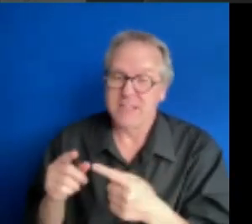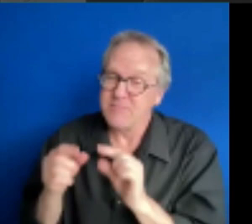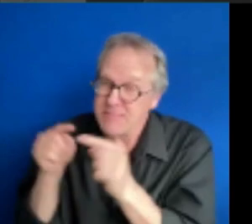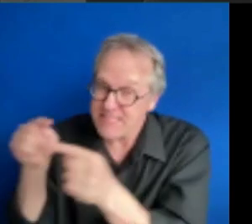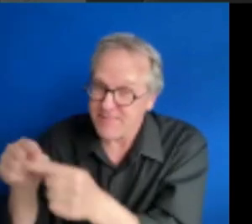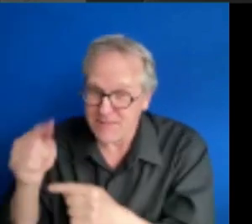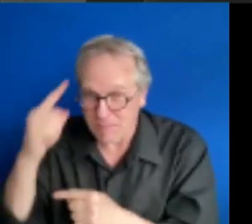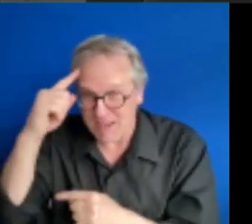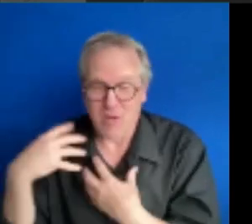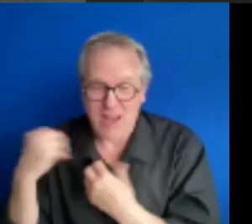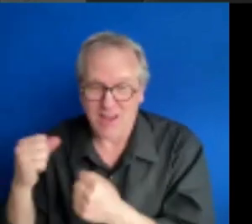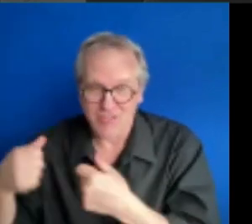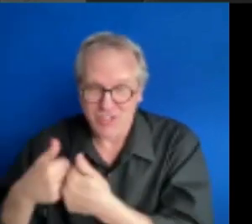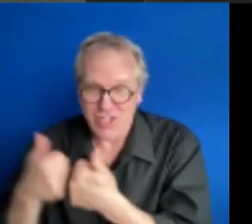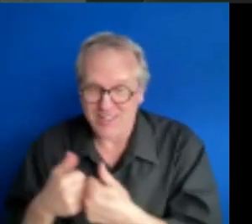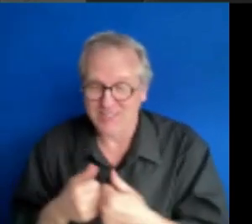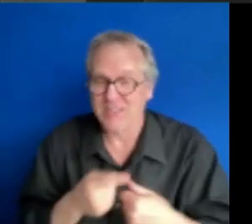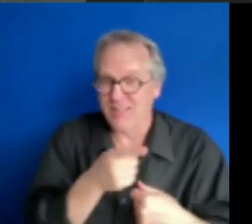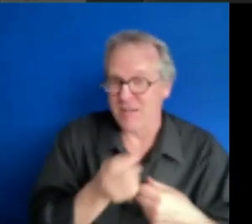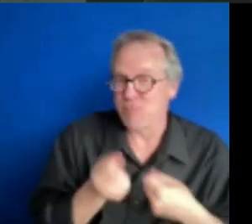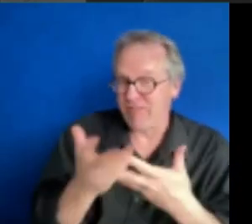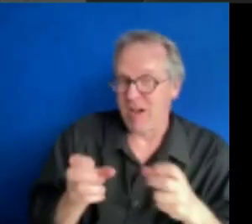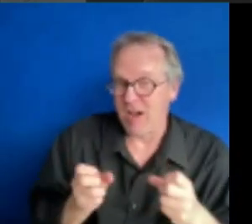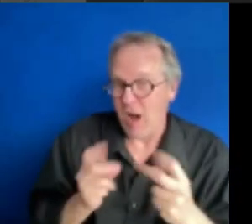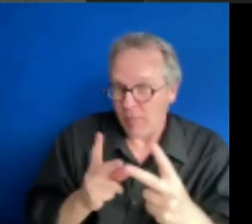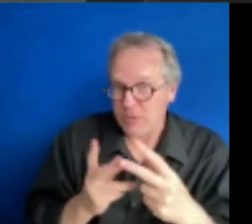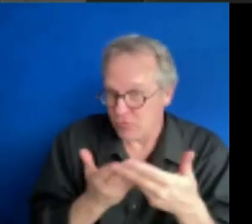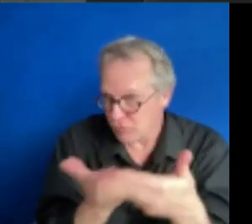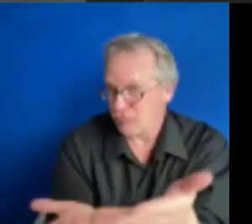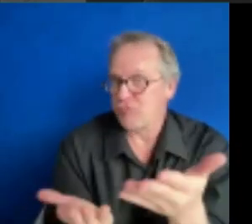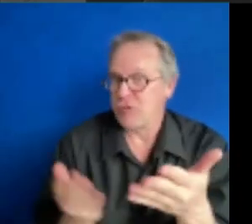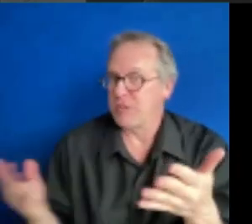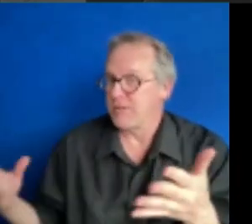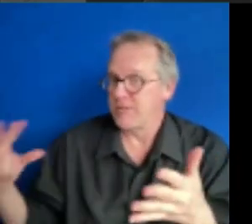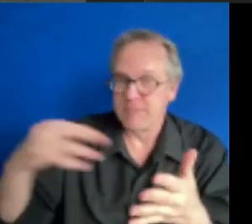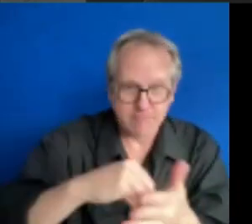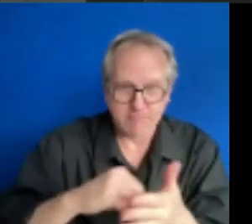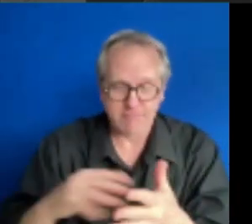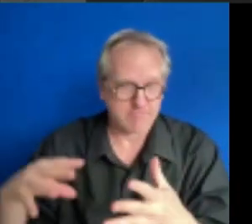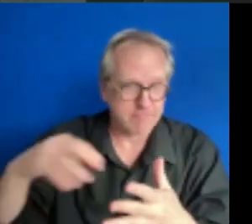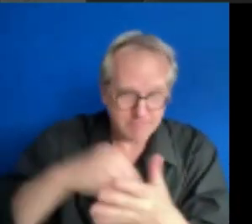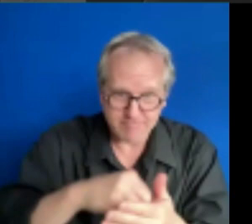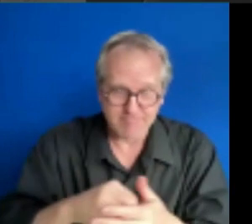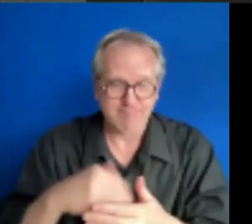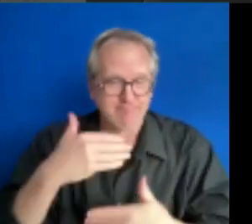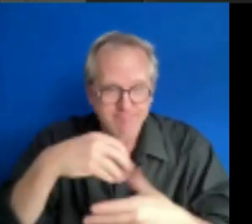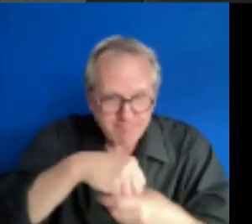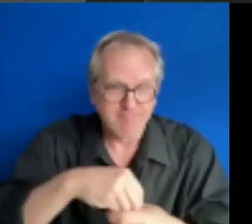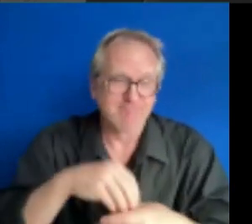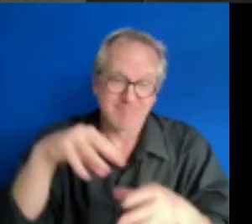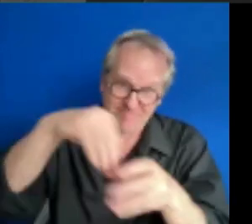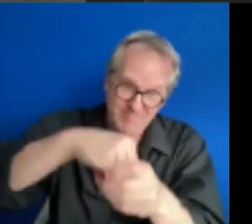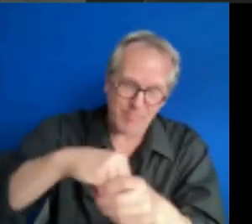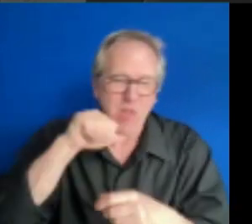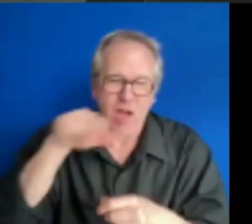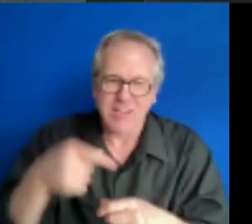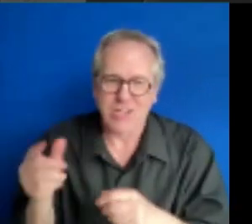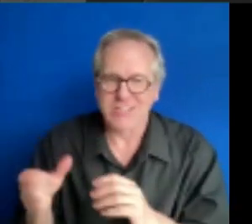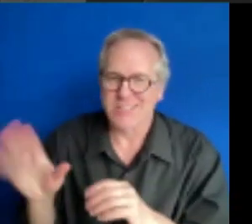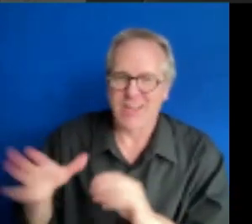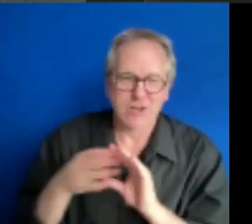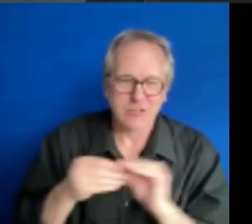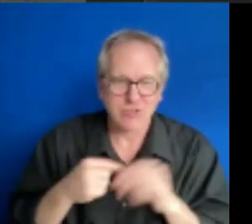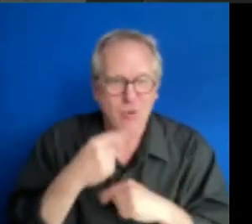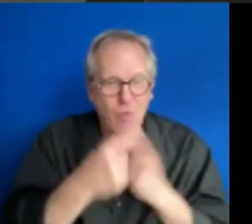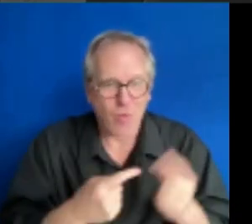health challenges as well, to be engaged in not only just storytelling, but